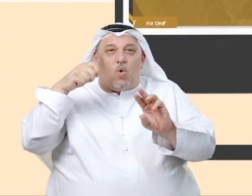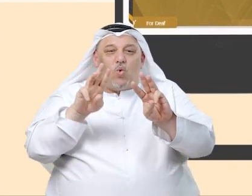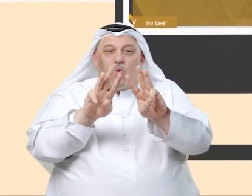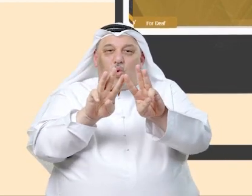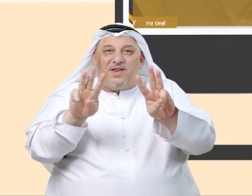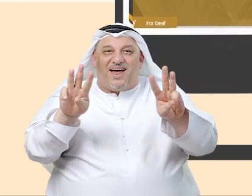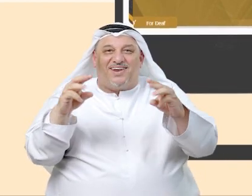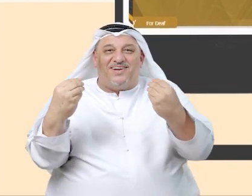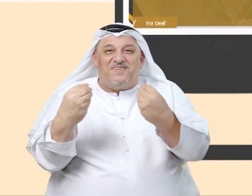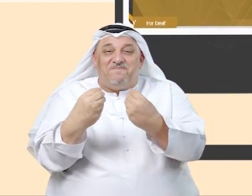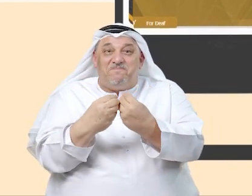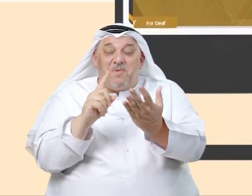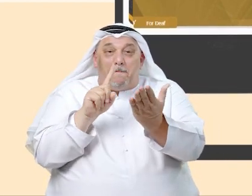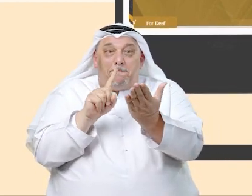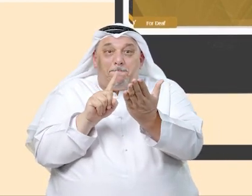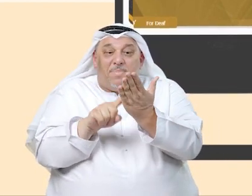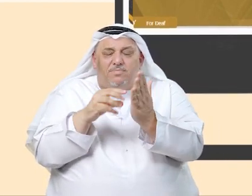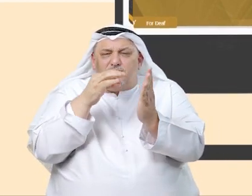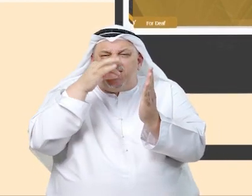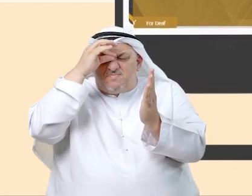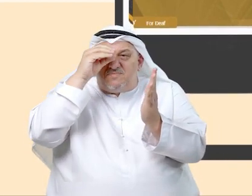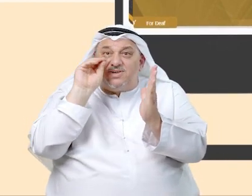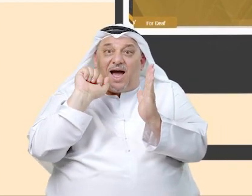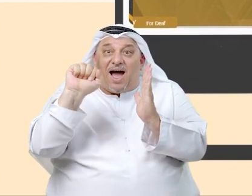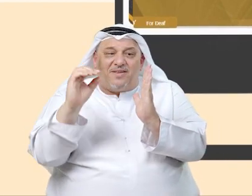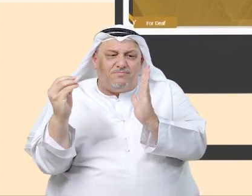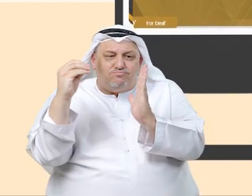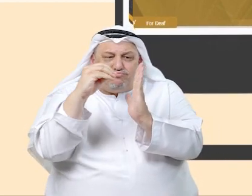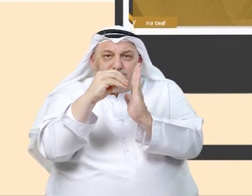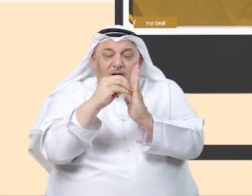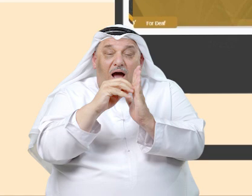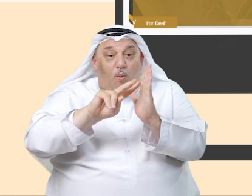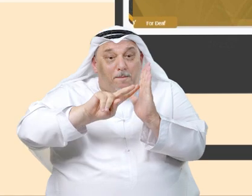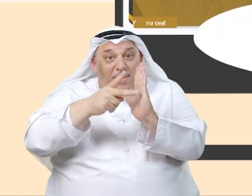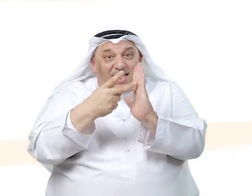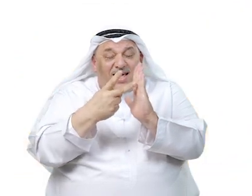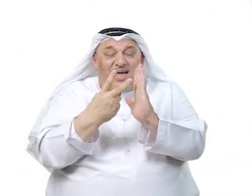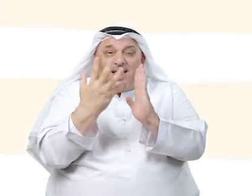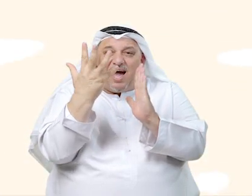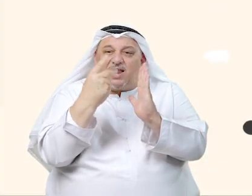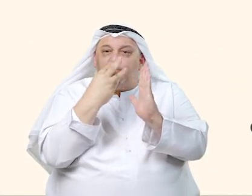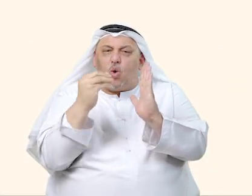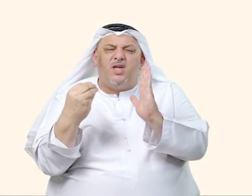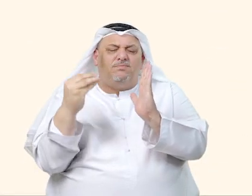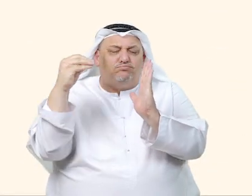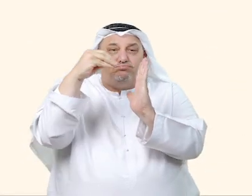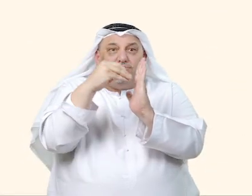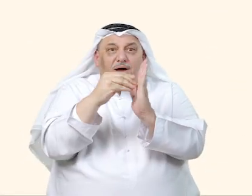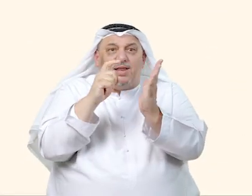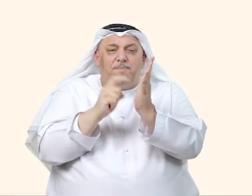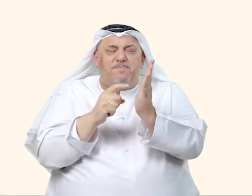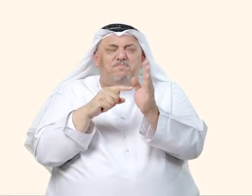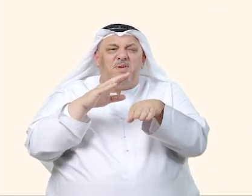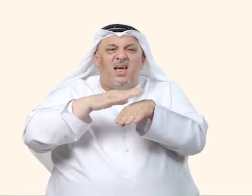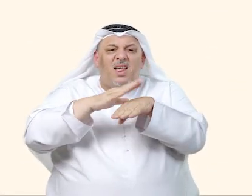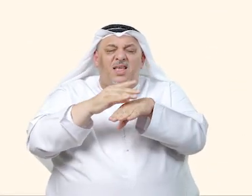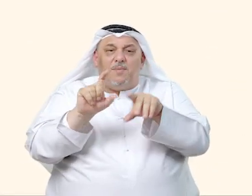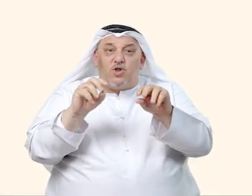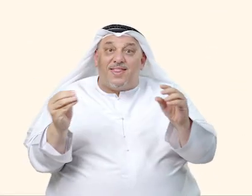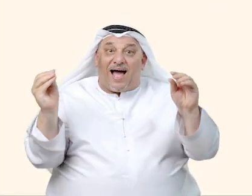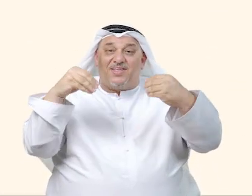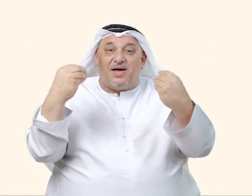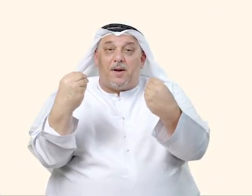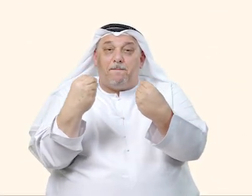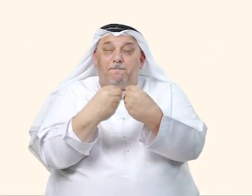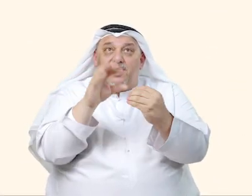application MOEI or by visiting Ministry's website. Log in using your username or